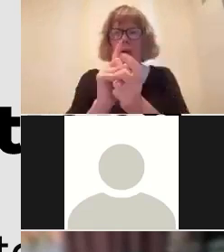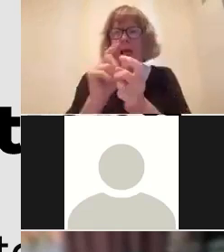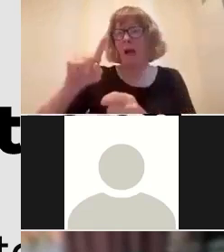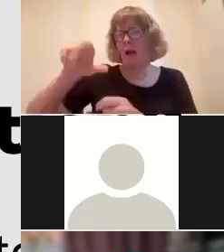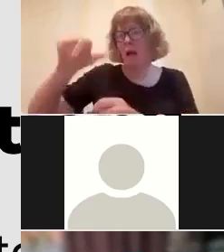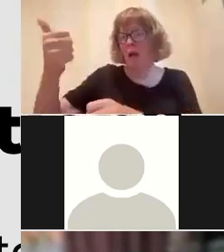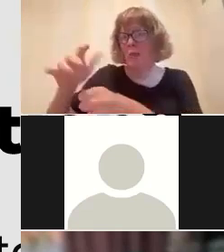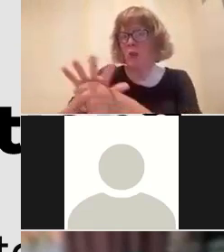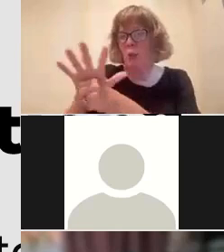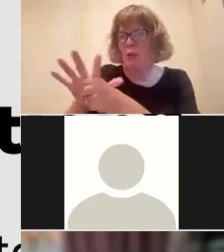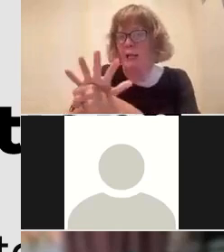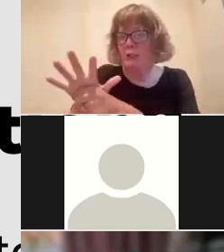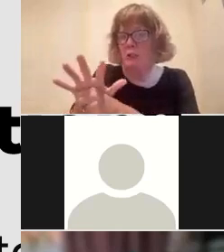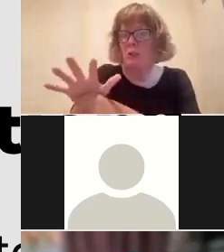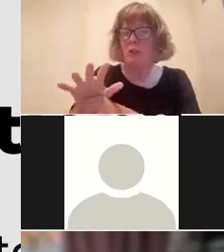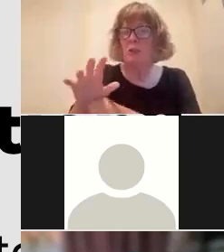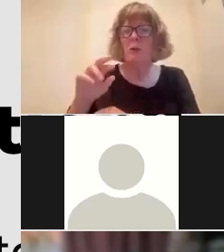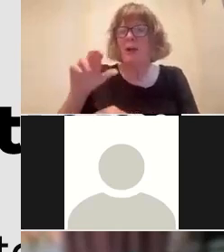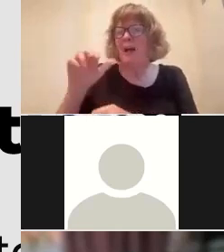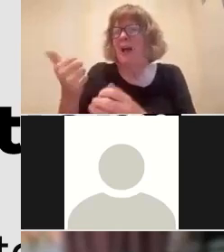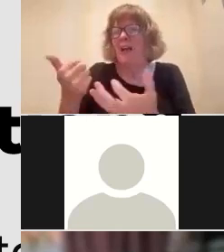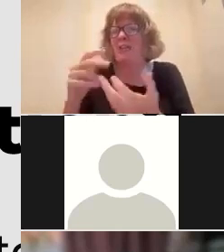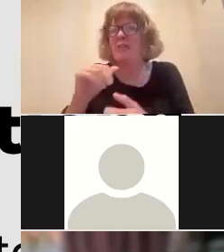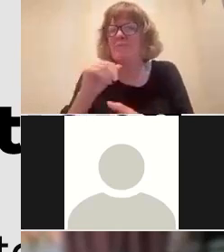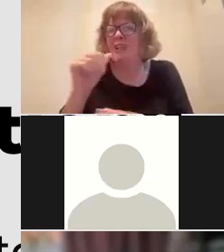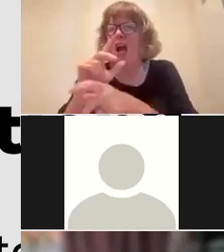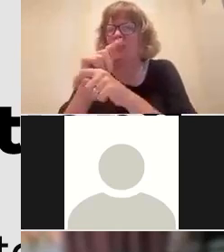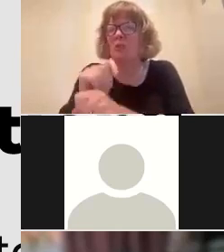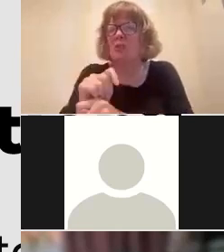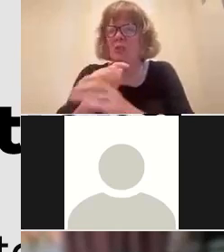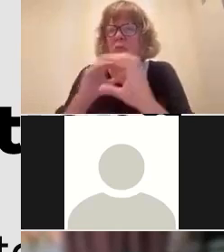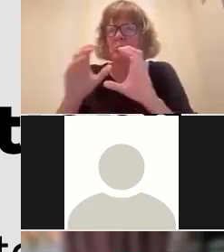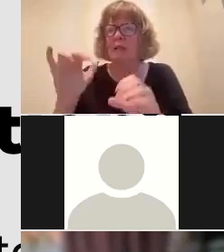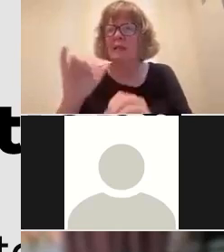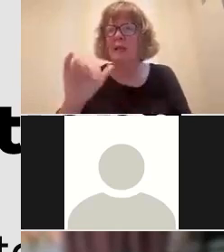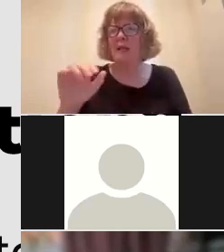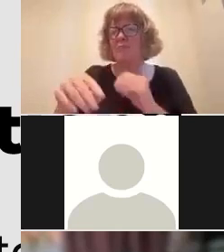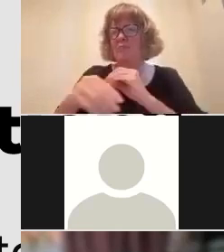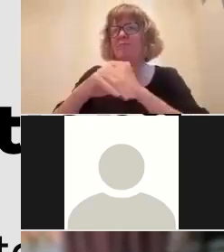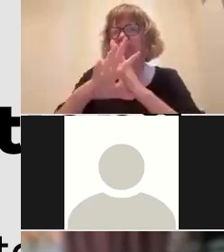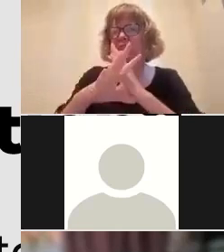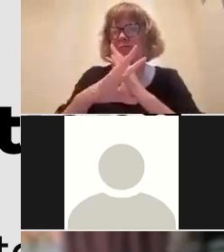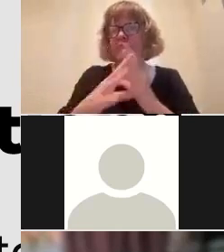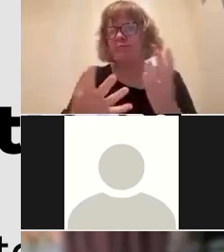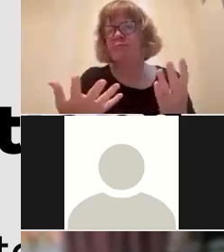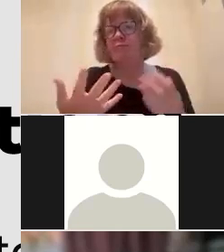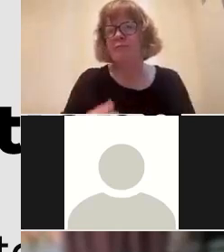having other non-traditional communication methods like virtual meetings.